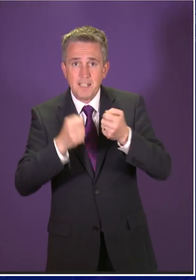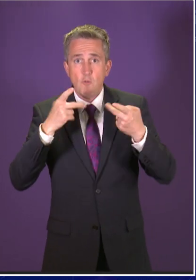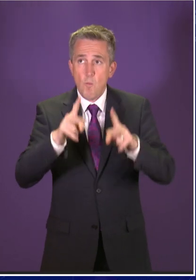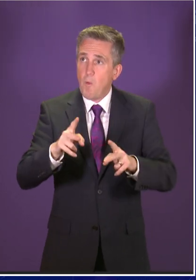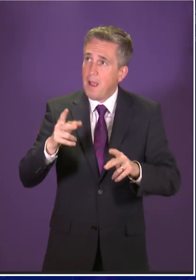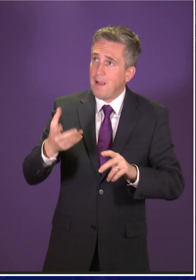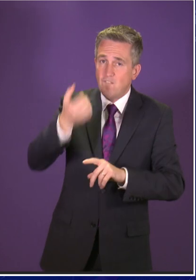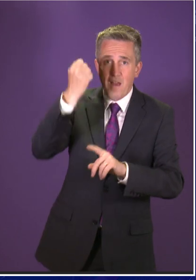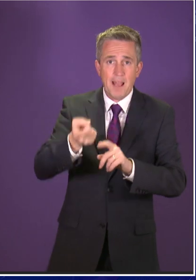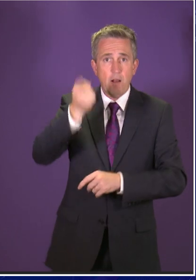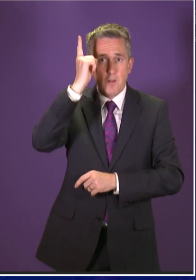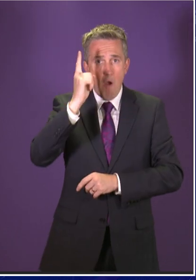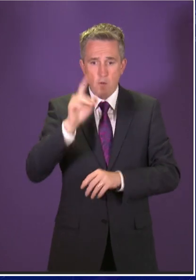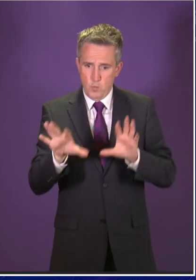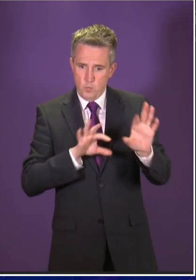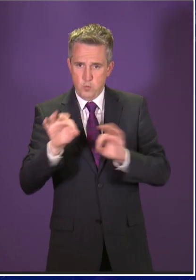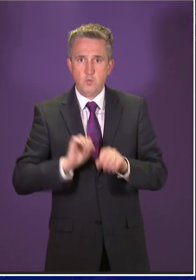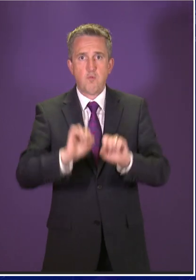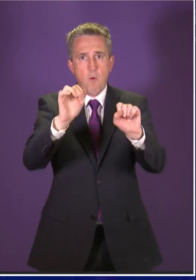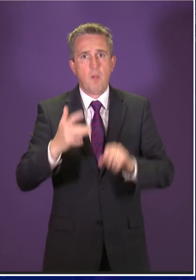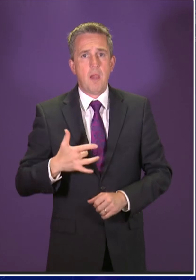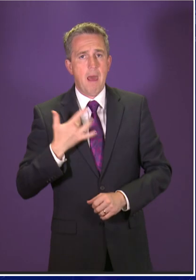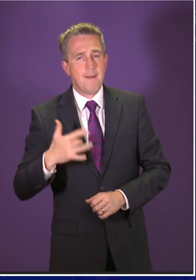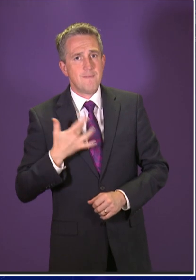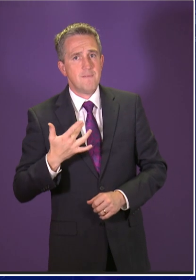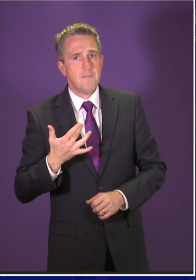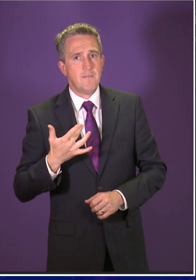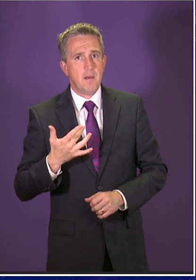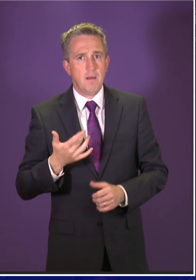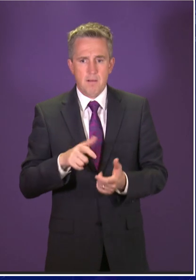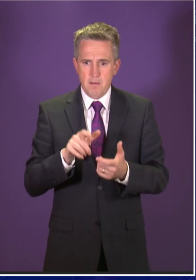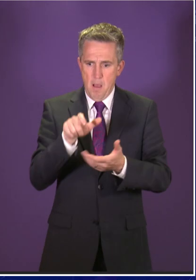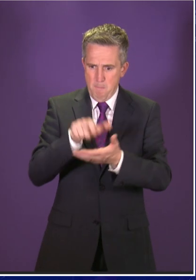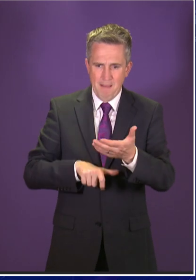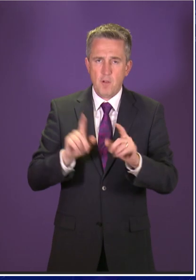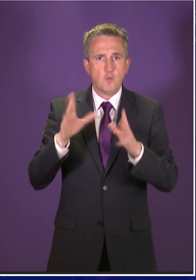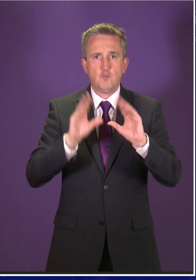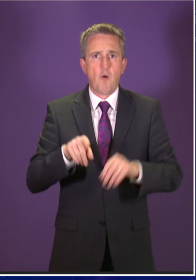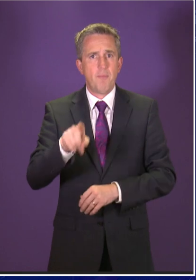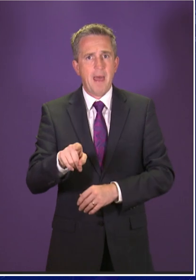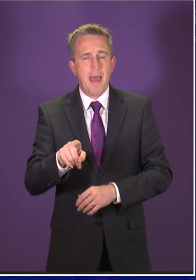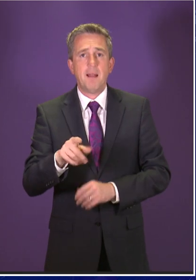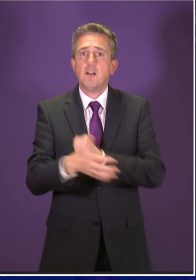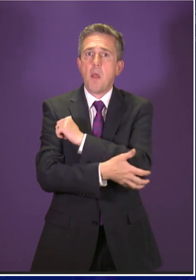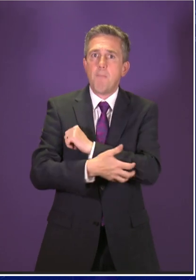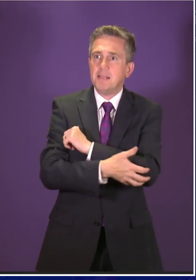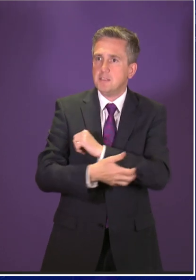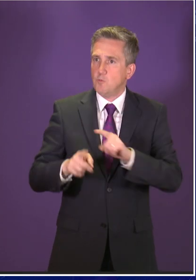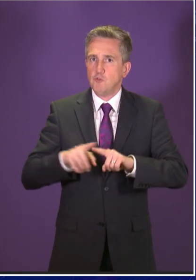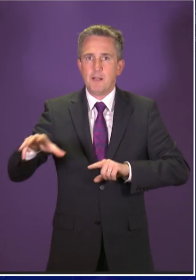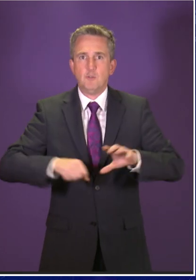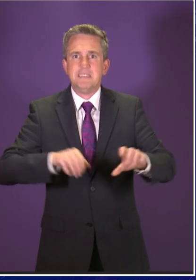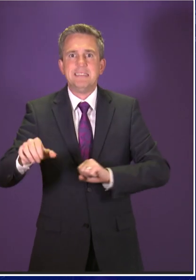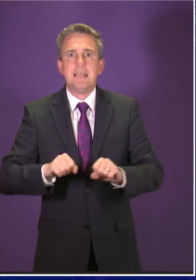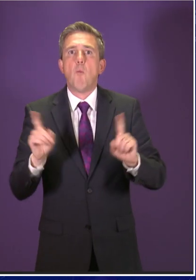access to God. Live the life that you yourself dreamed. No pamphlet was going to stop that, because what those murderous thieving peasants were trying to steal